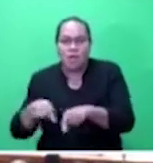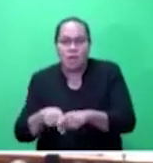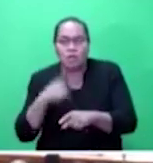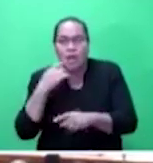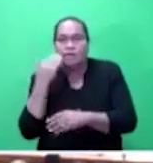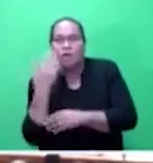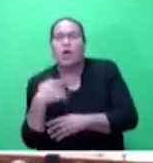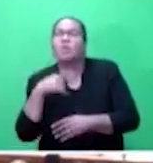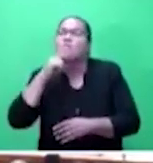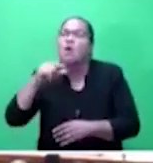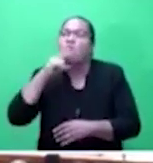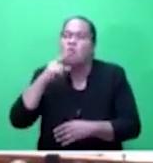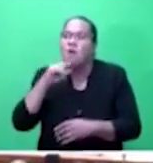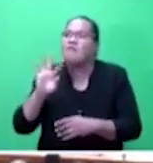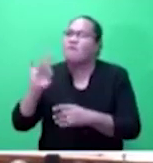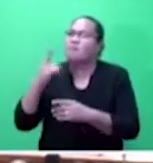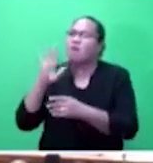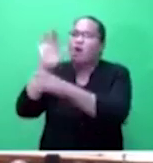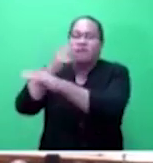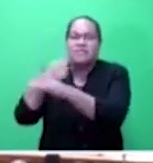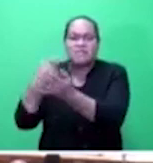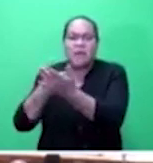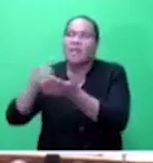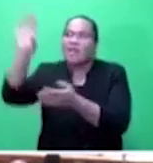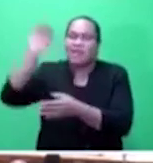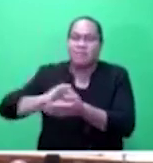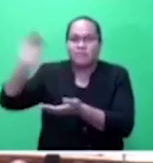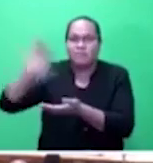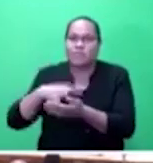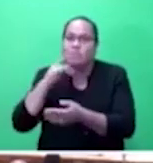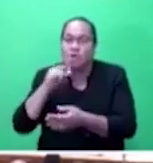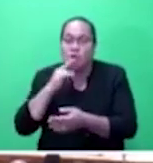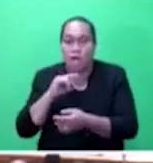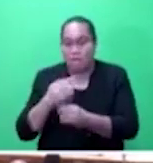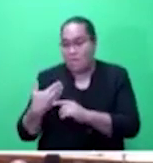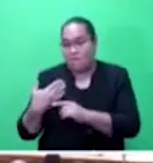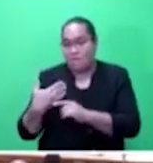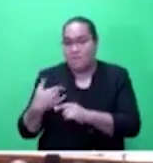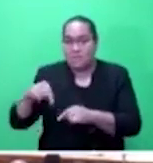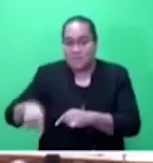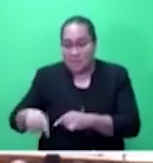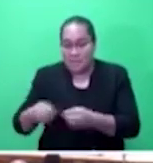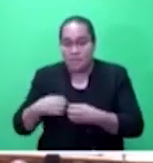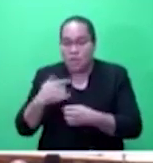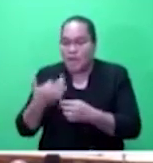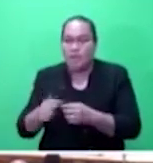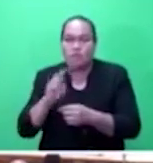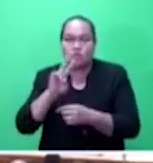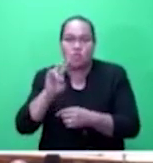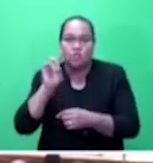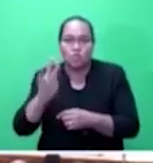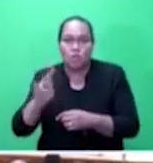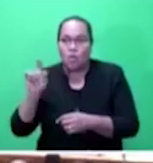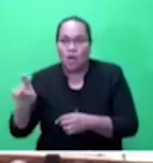on borrowings from their parent companies overseas. Previously, these businesses were limited to a 2-to-1